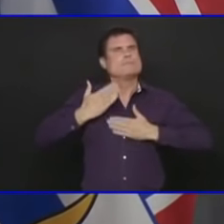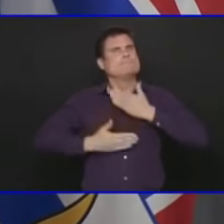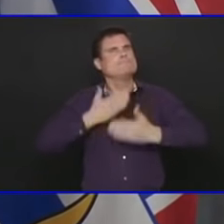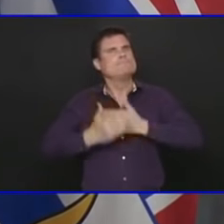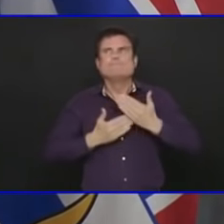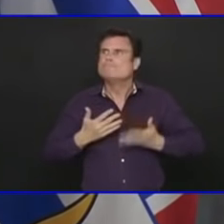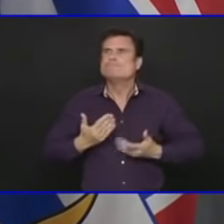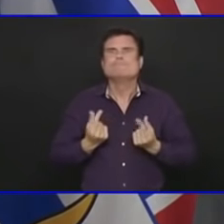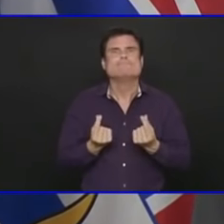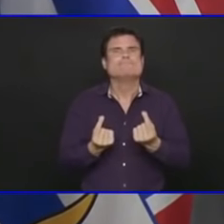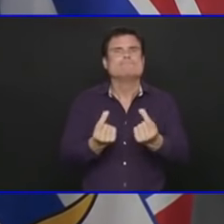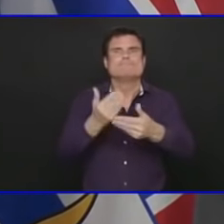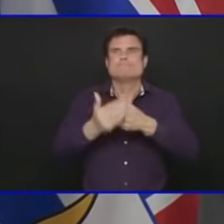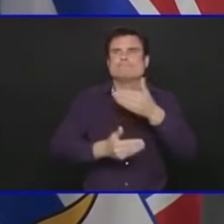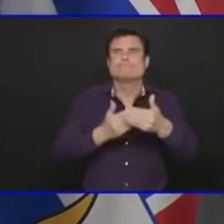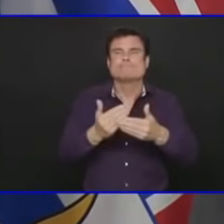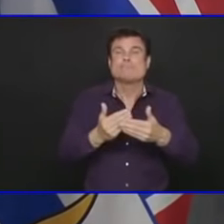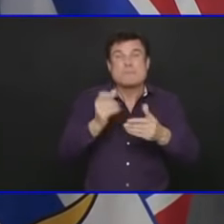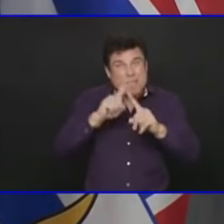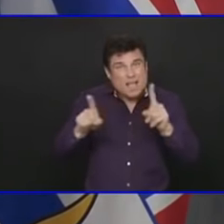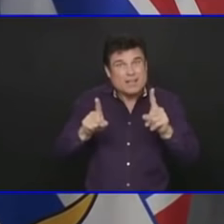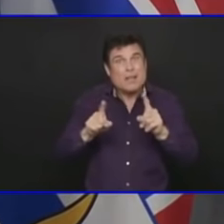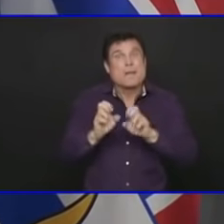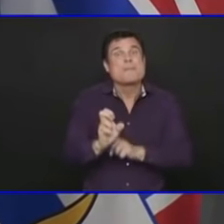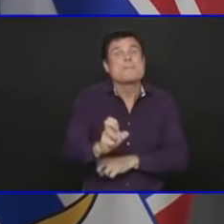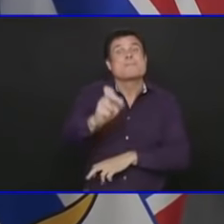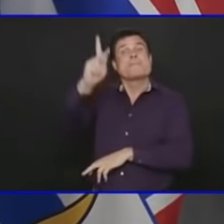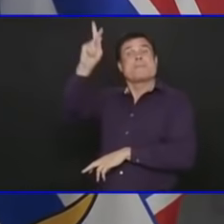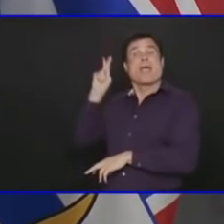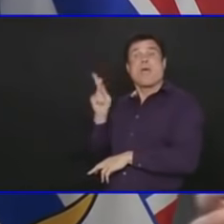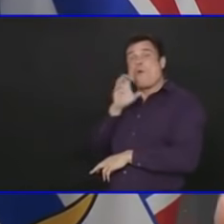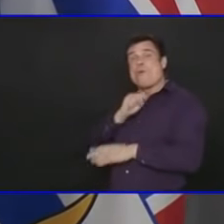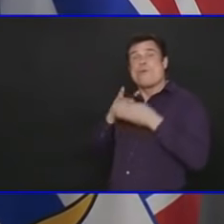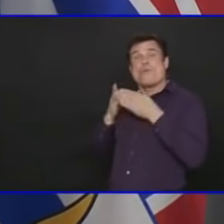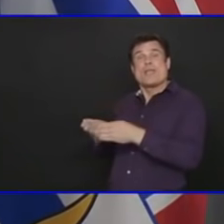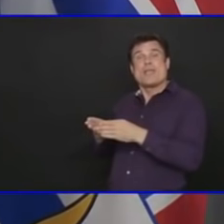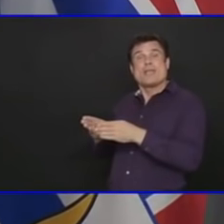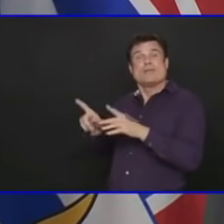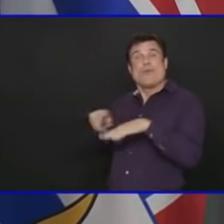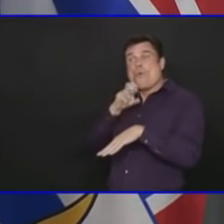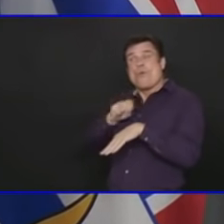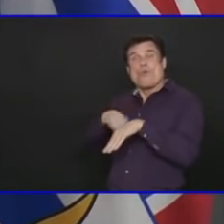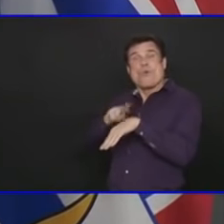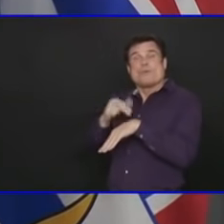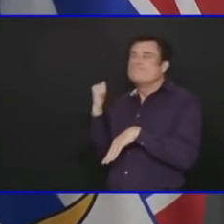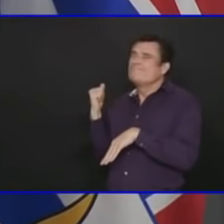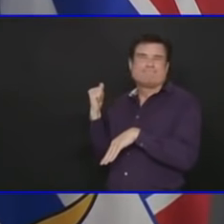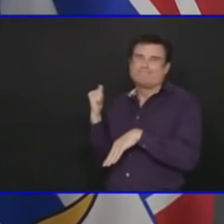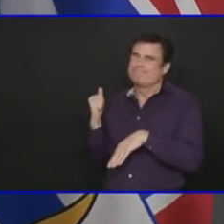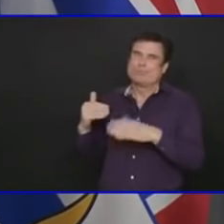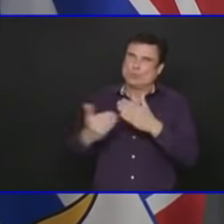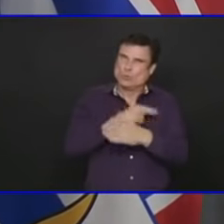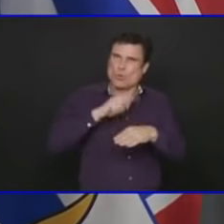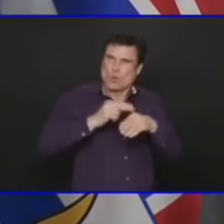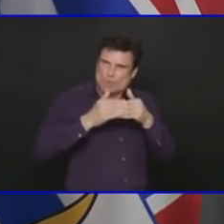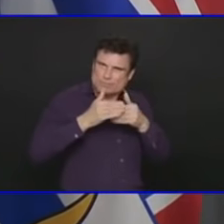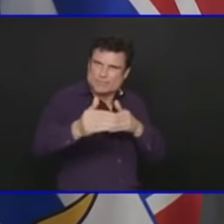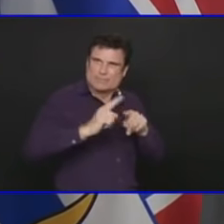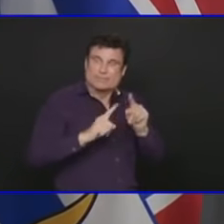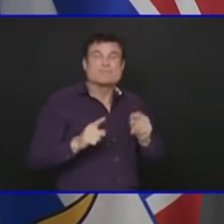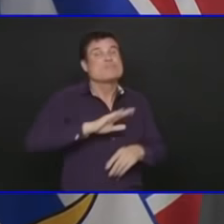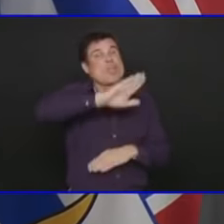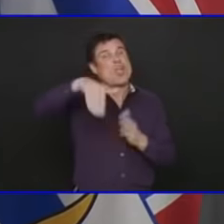stay 100% committed, even if some of the advice will change and adjust. We have to continue to stay 100% all